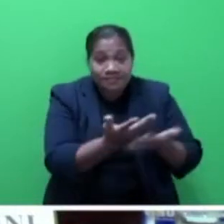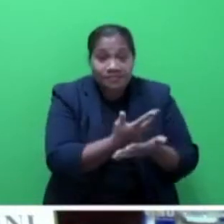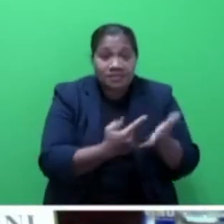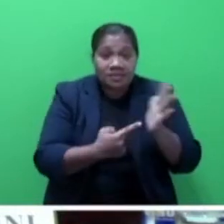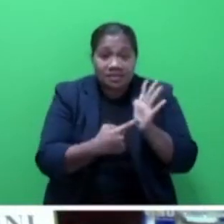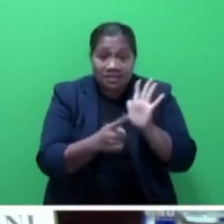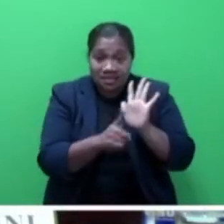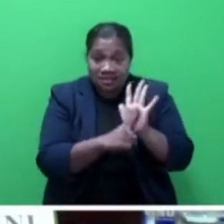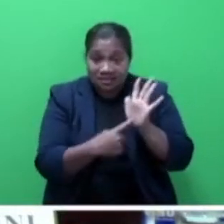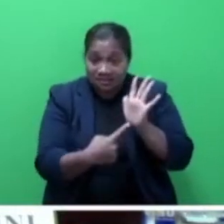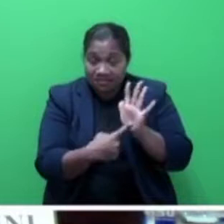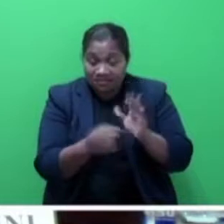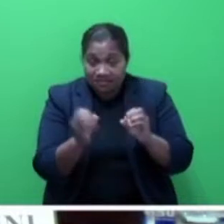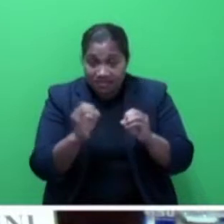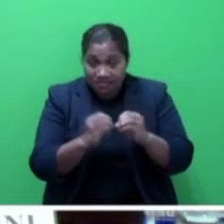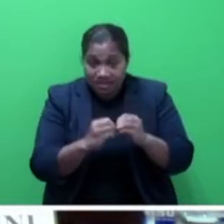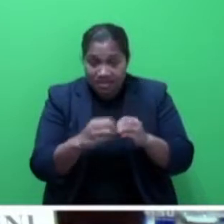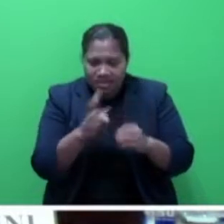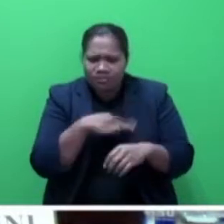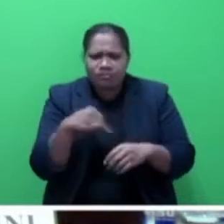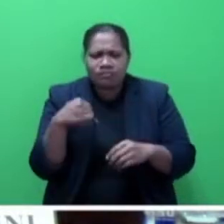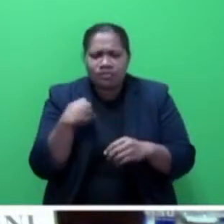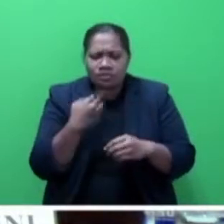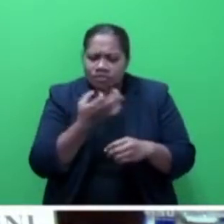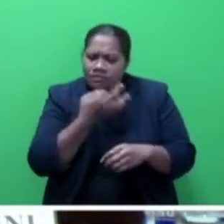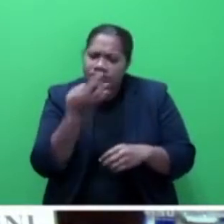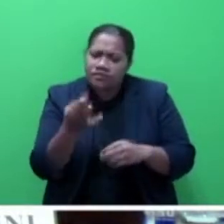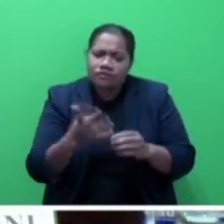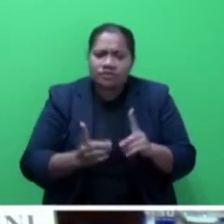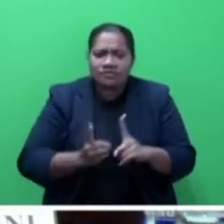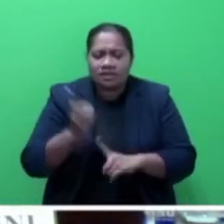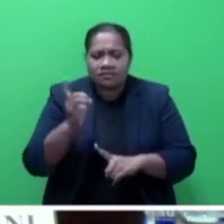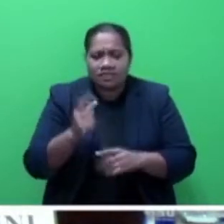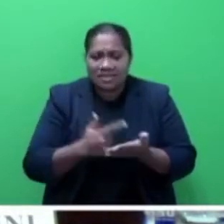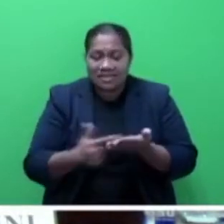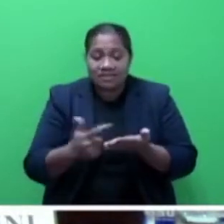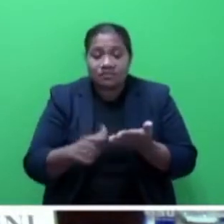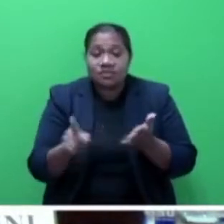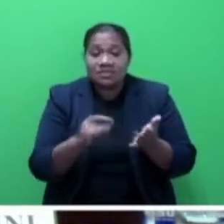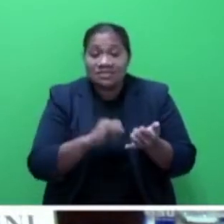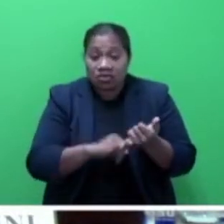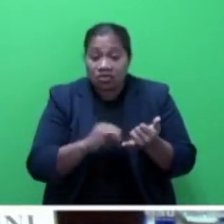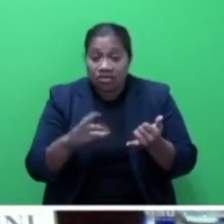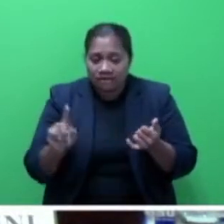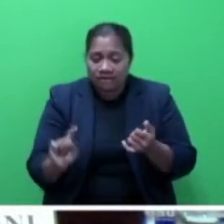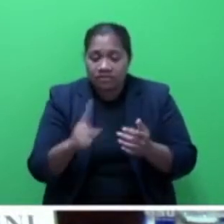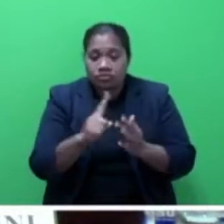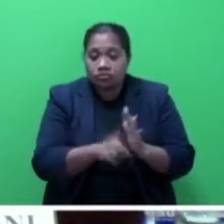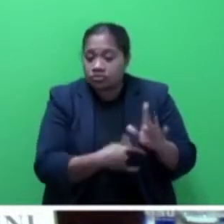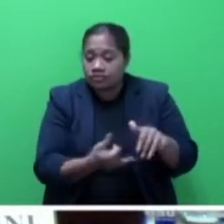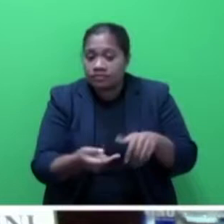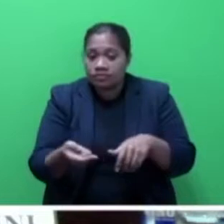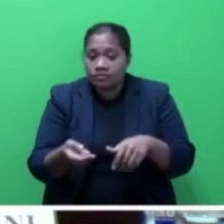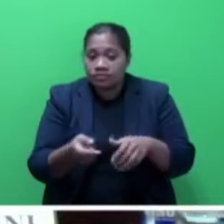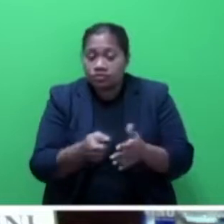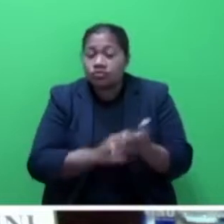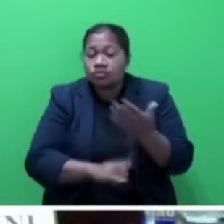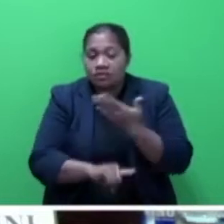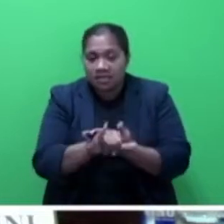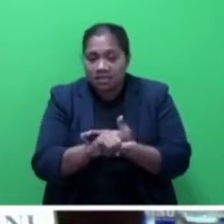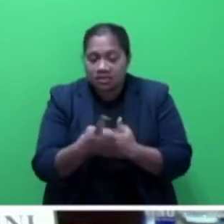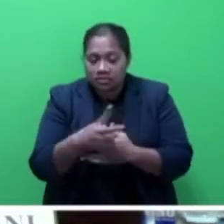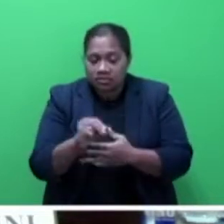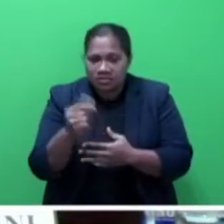Ministry acquired the development lease for Sakoca on 1st July 2017 for 10 years. Mr. Speaker,